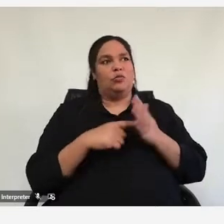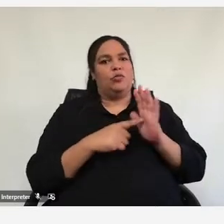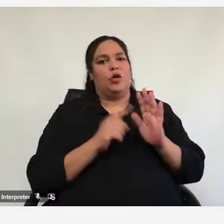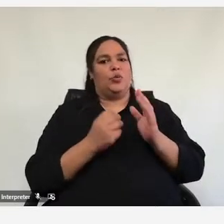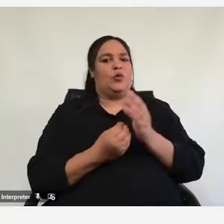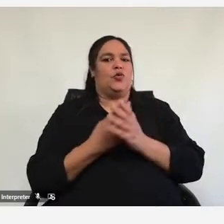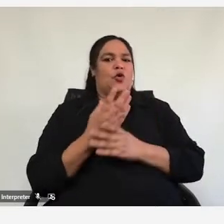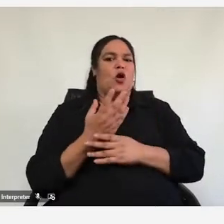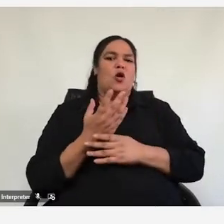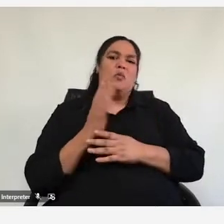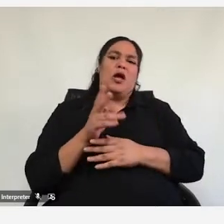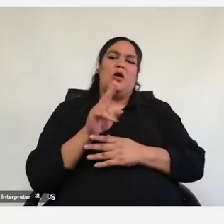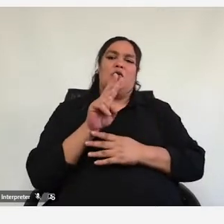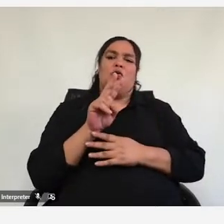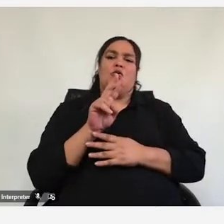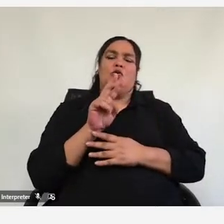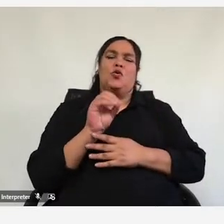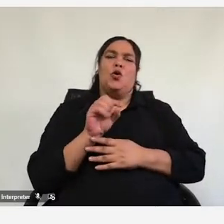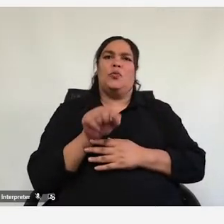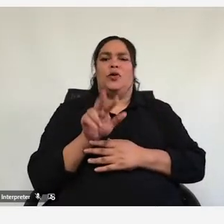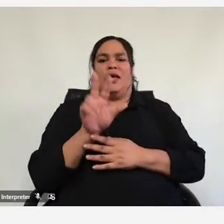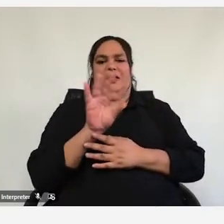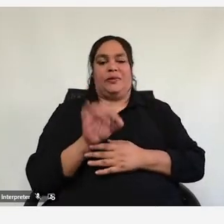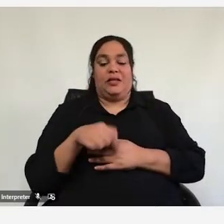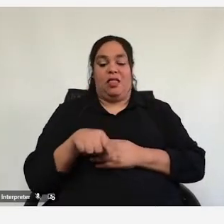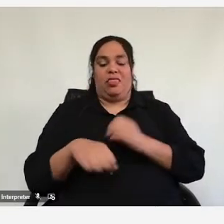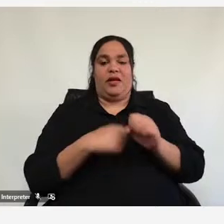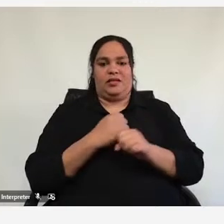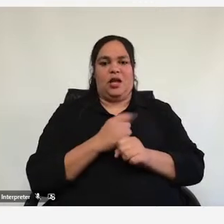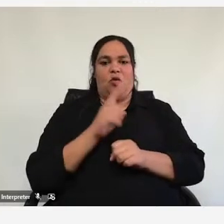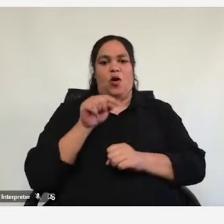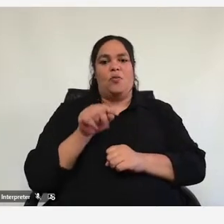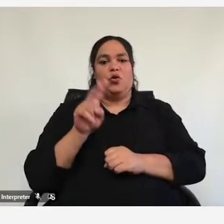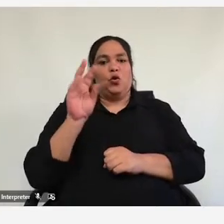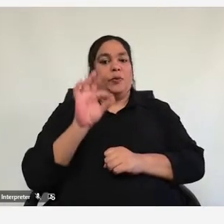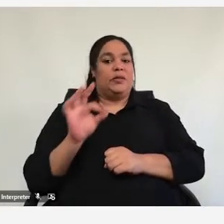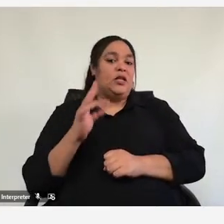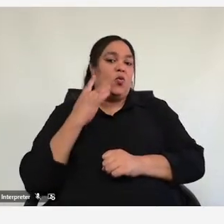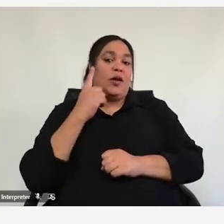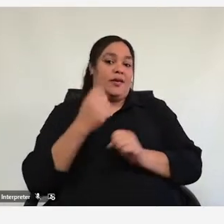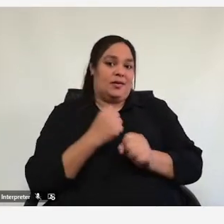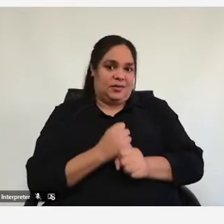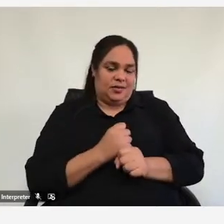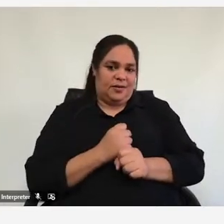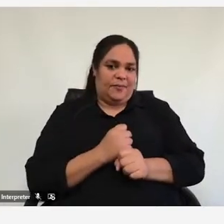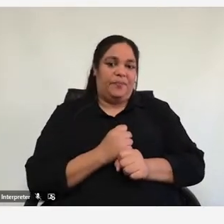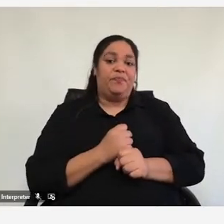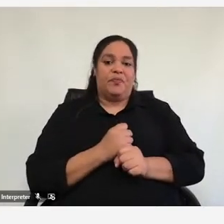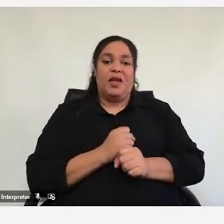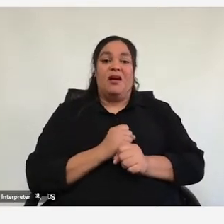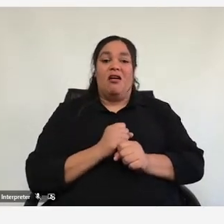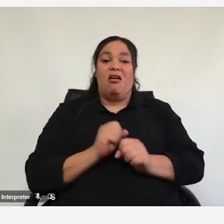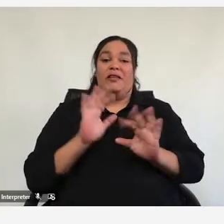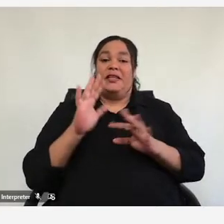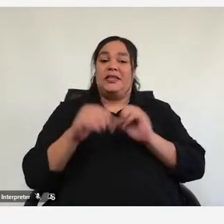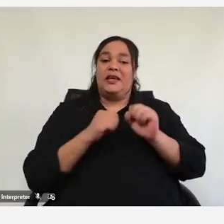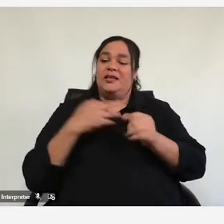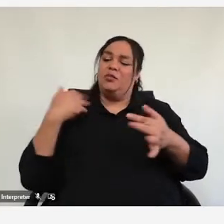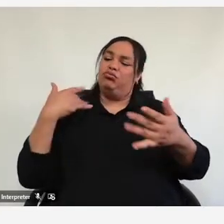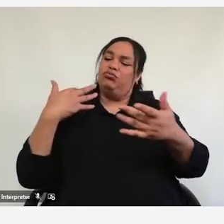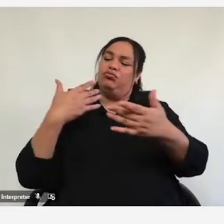by just 0.8% this year and 1.2% next year. After a decade of sluggish